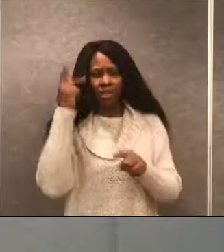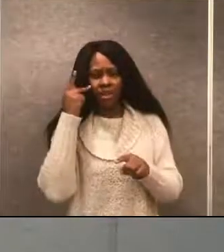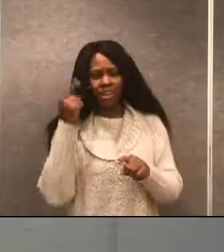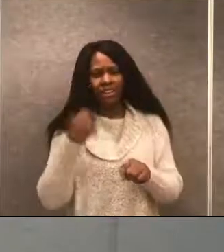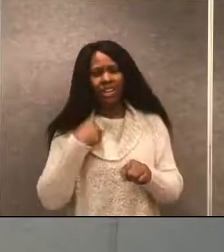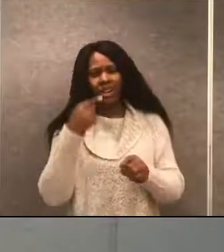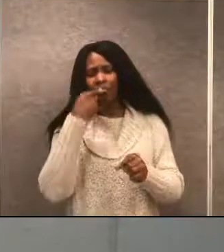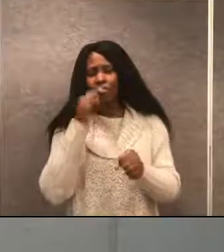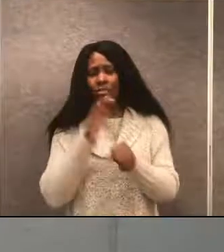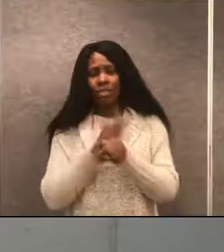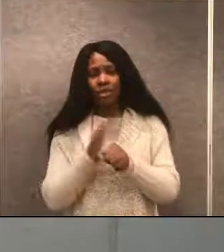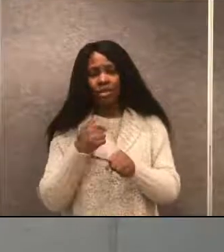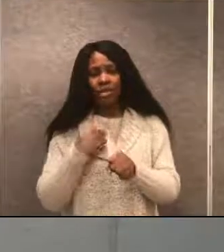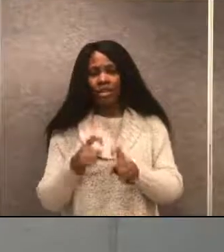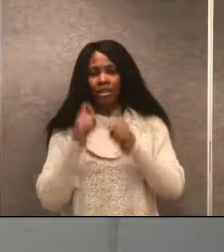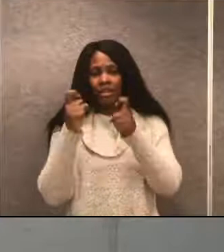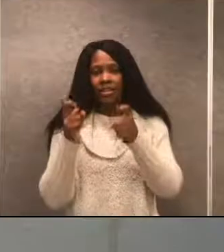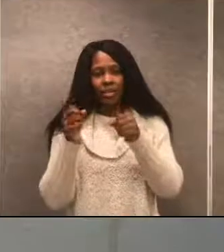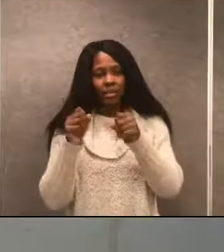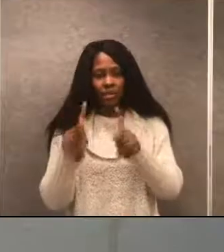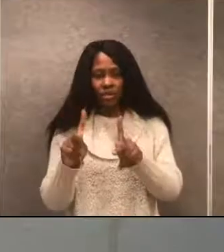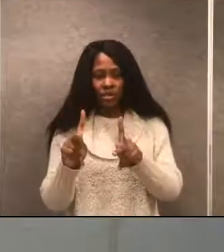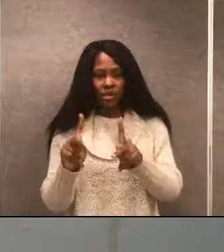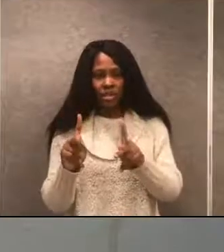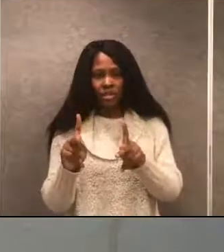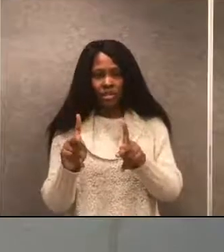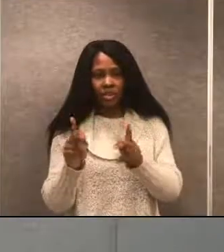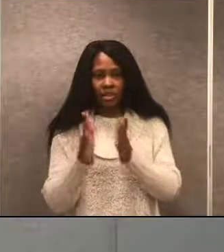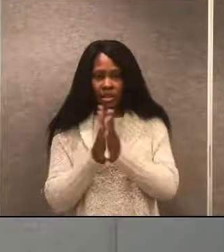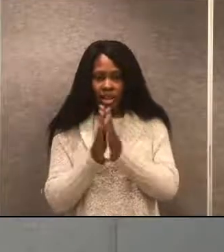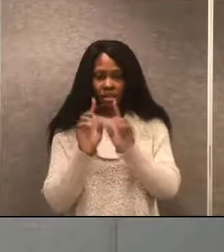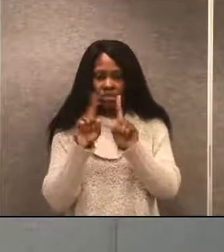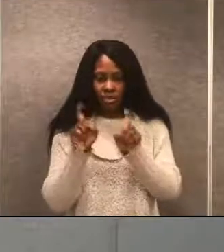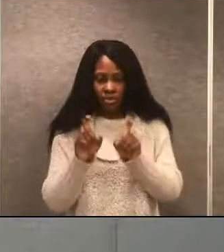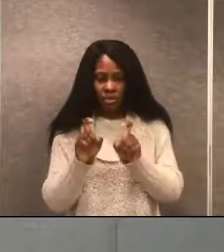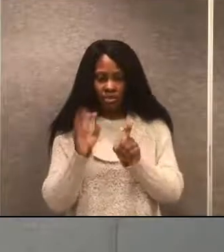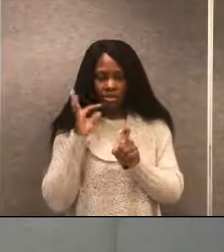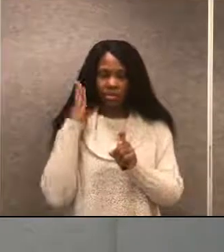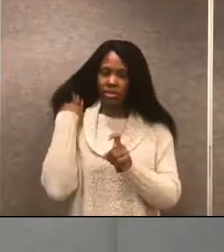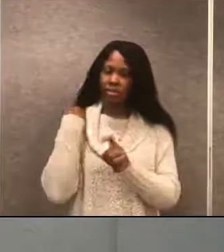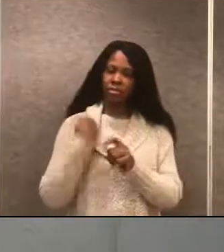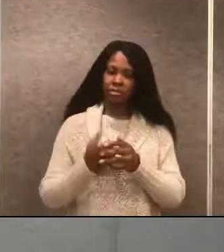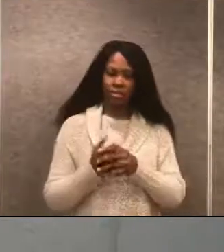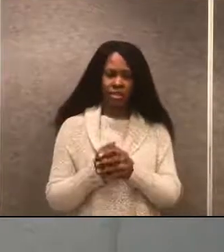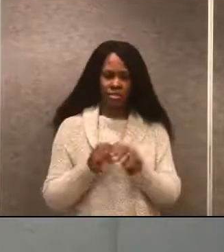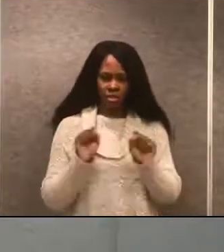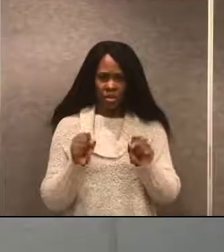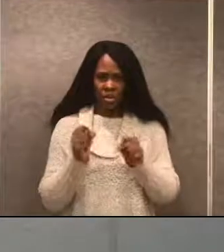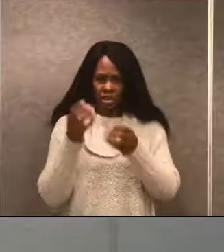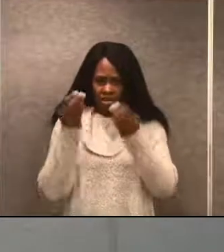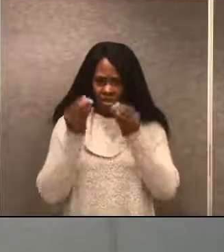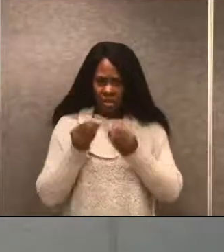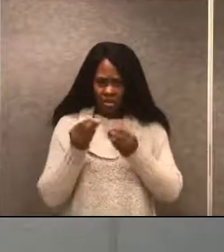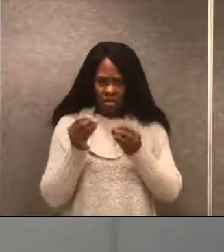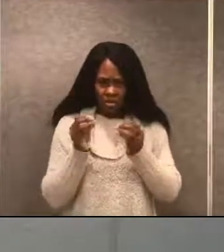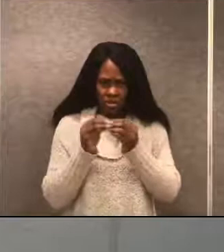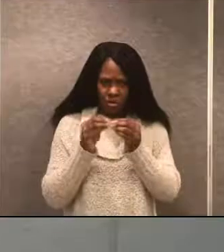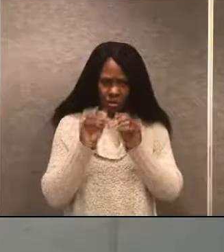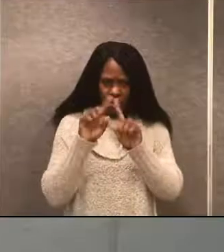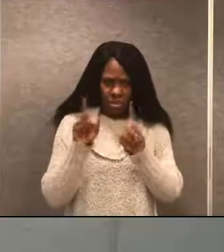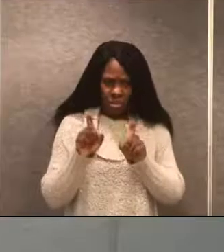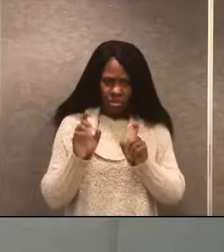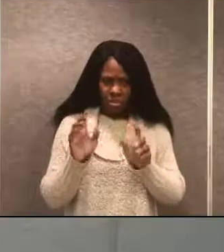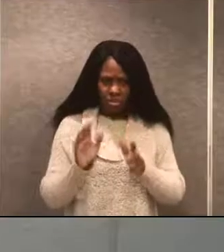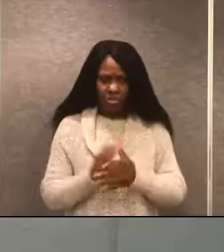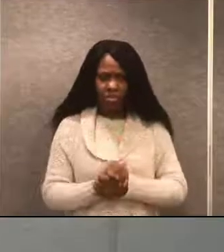answered. Precious, can you give us about a couple more of those questions so folks don't feel that we negated and didn't, get their